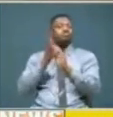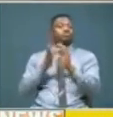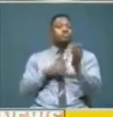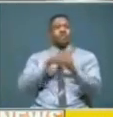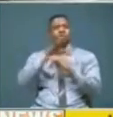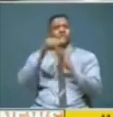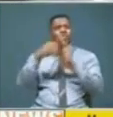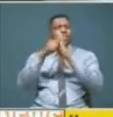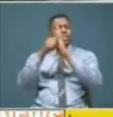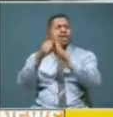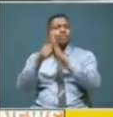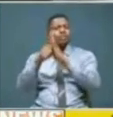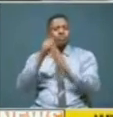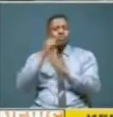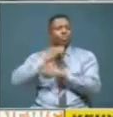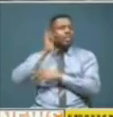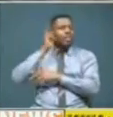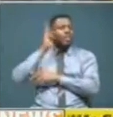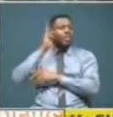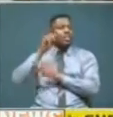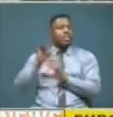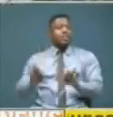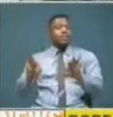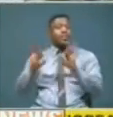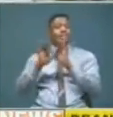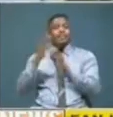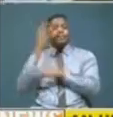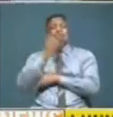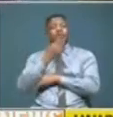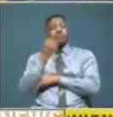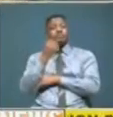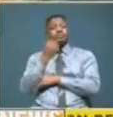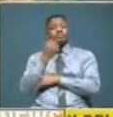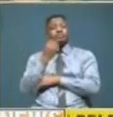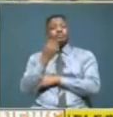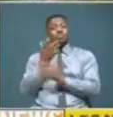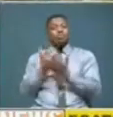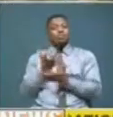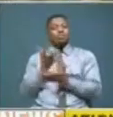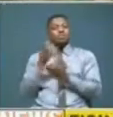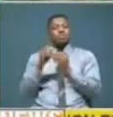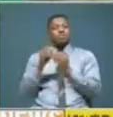are indigenous, unique, beautiful and rich with meaning.